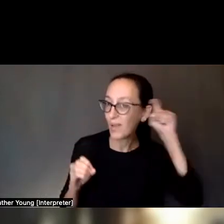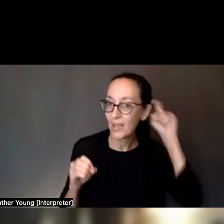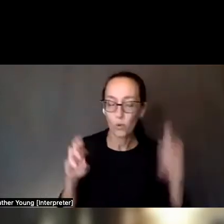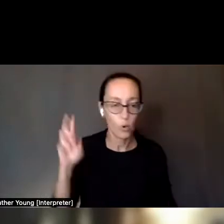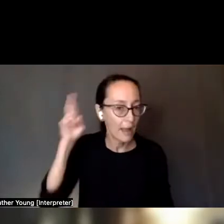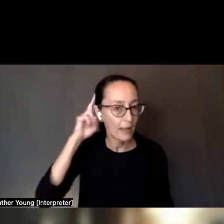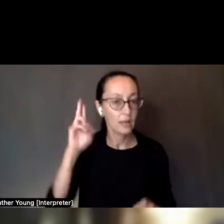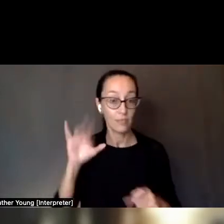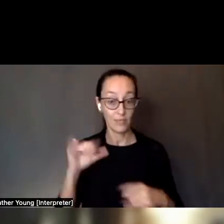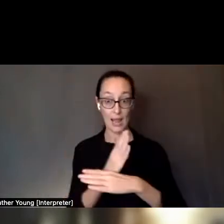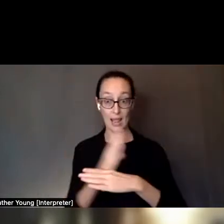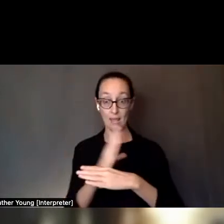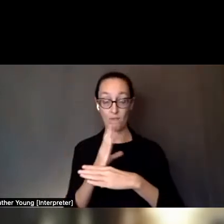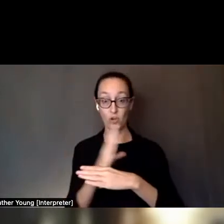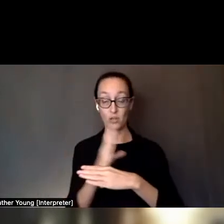average of